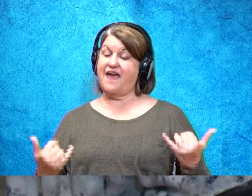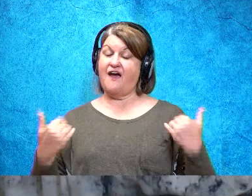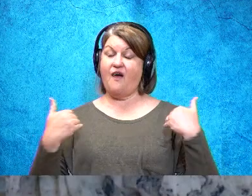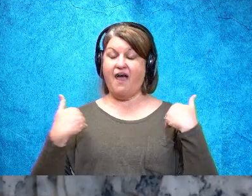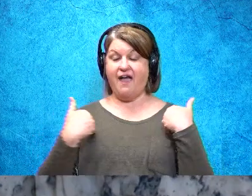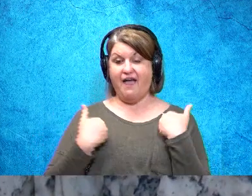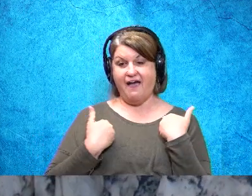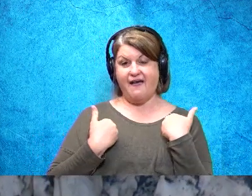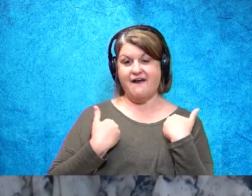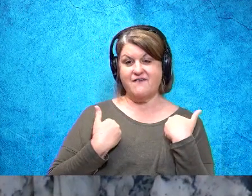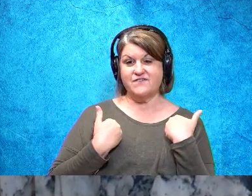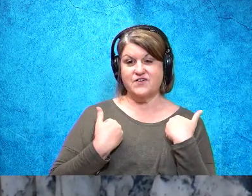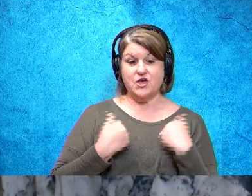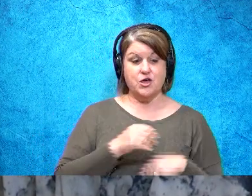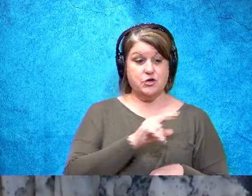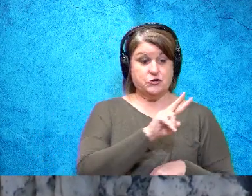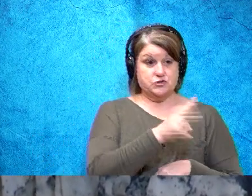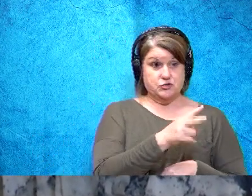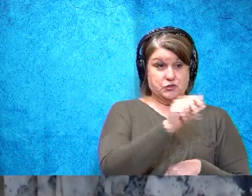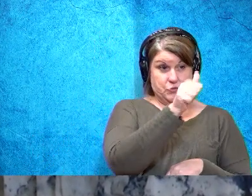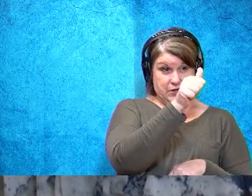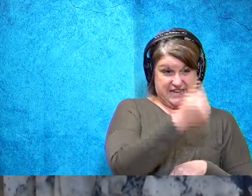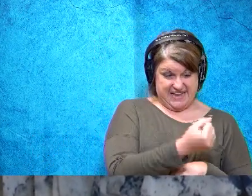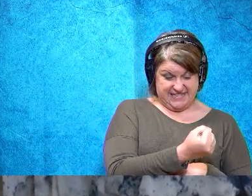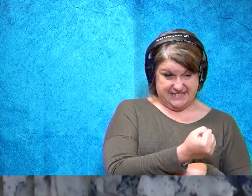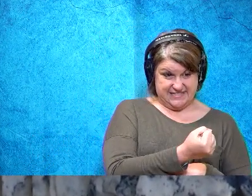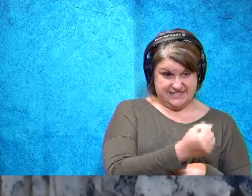have 2 tens